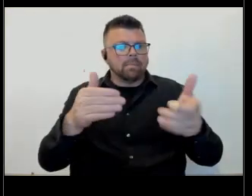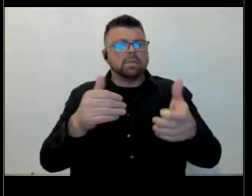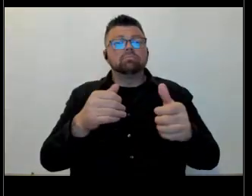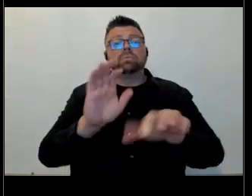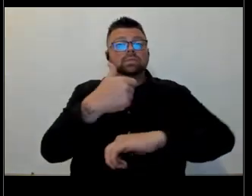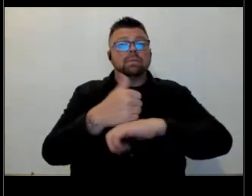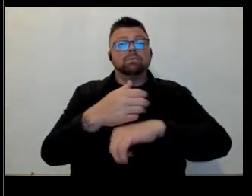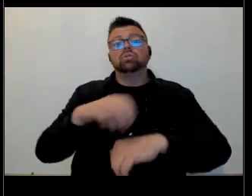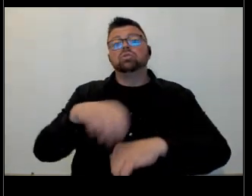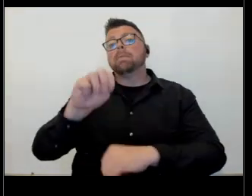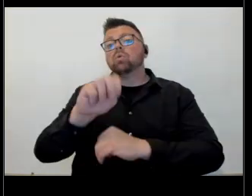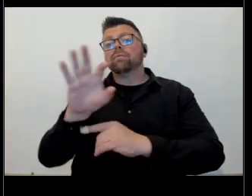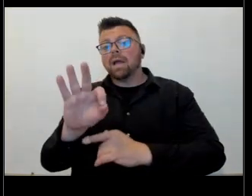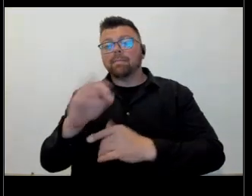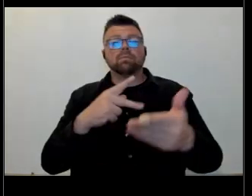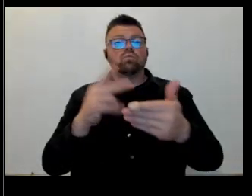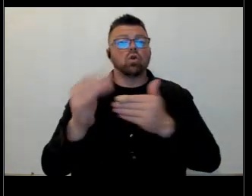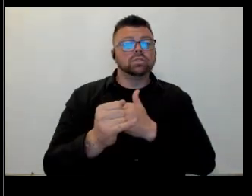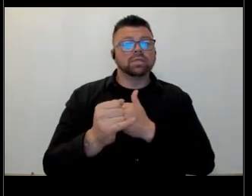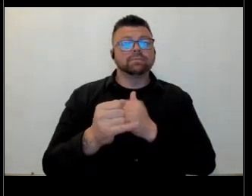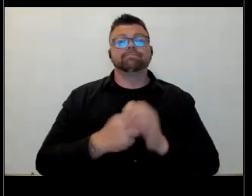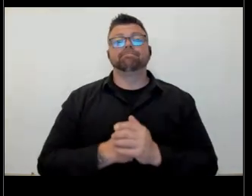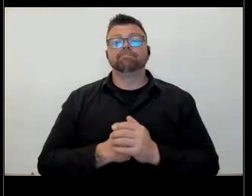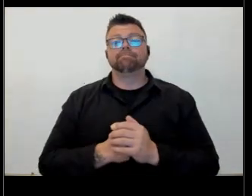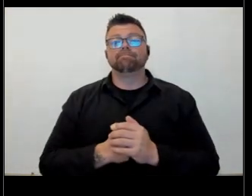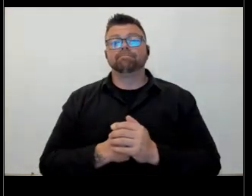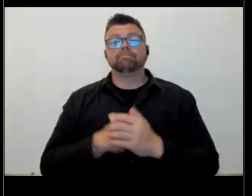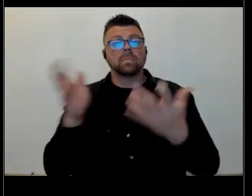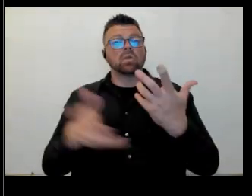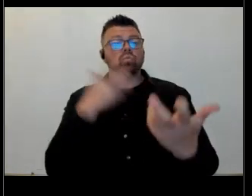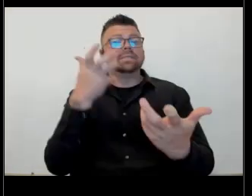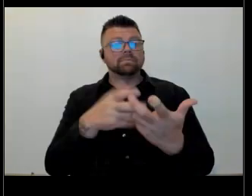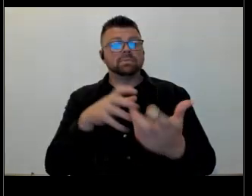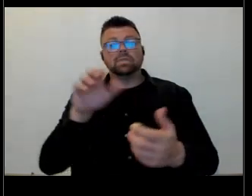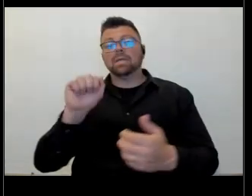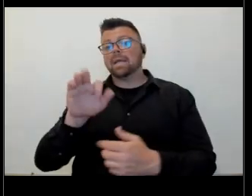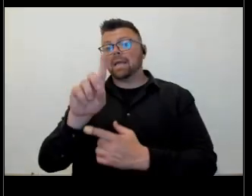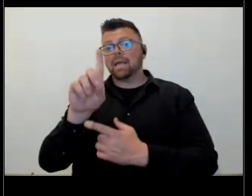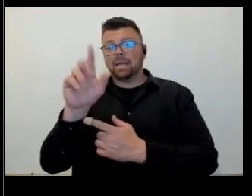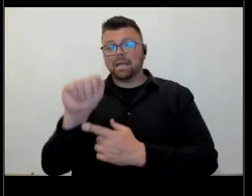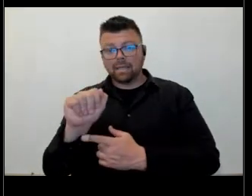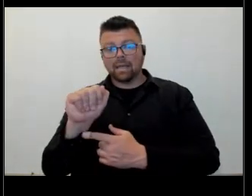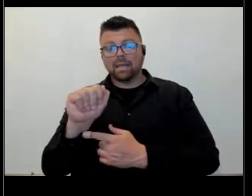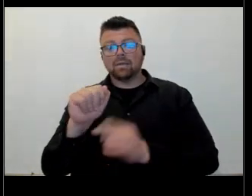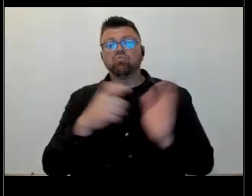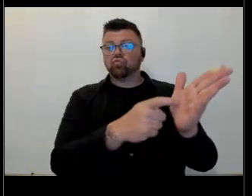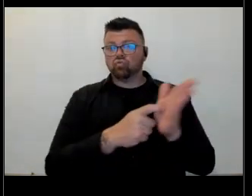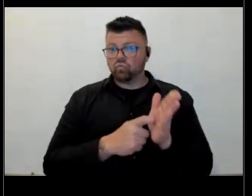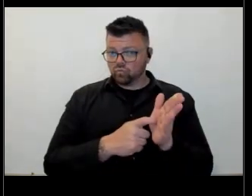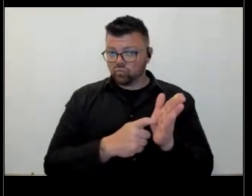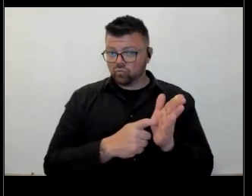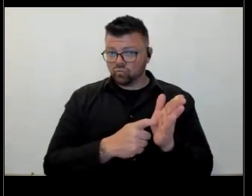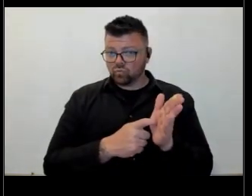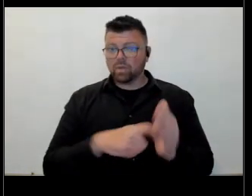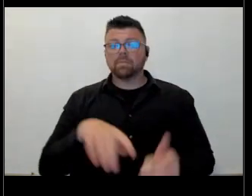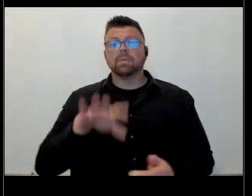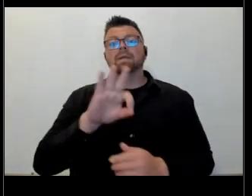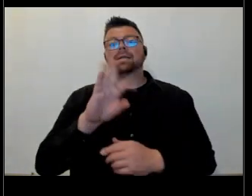located within a multifamily project are subject to the ADA and require